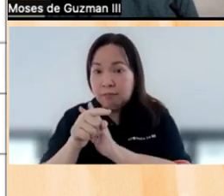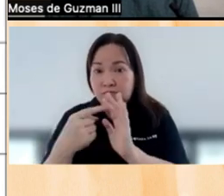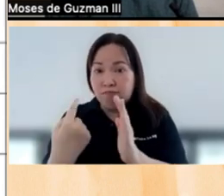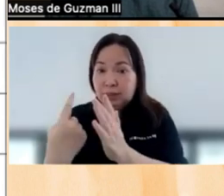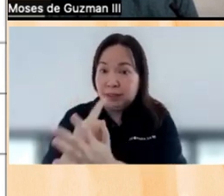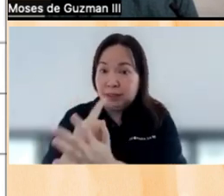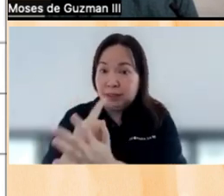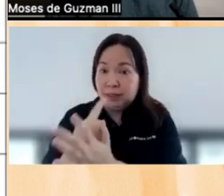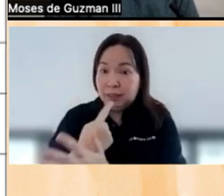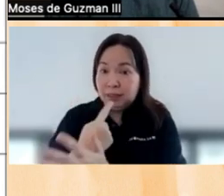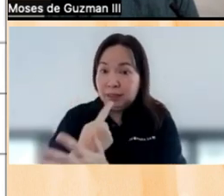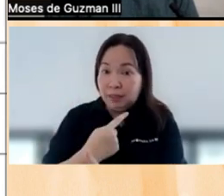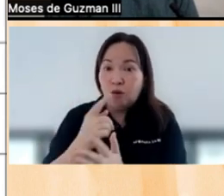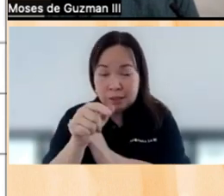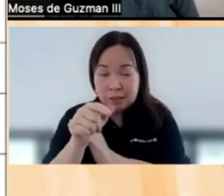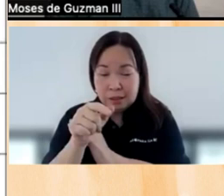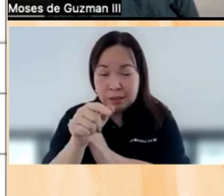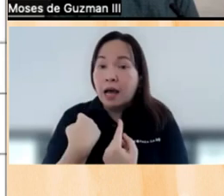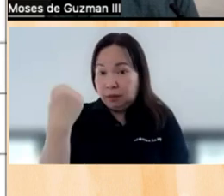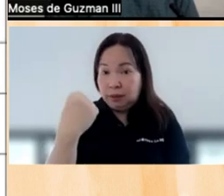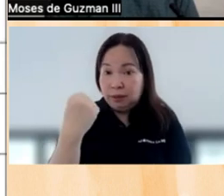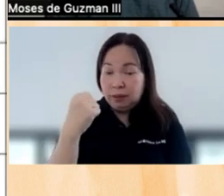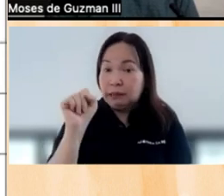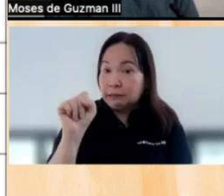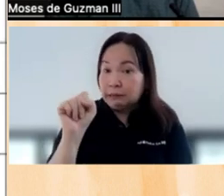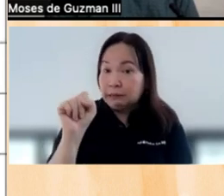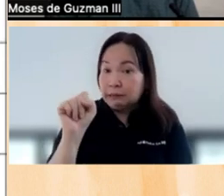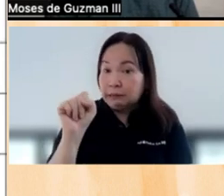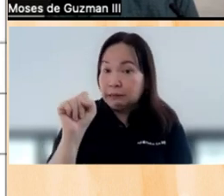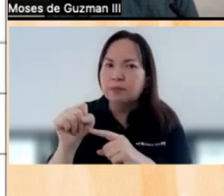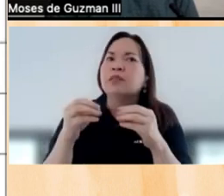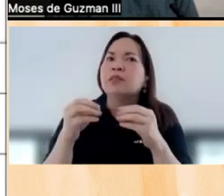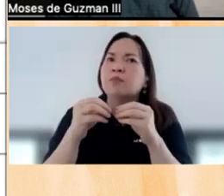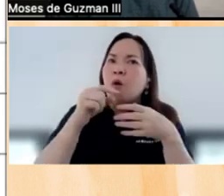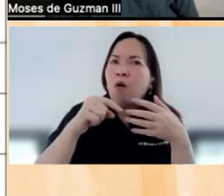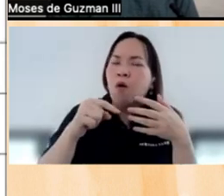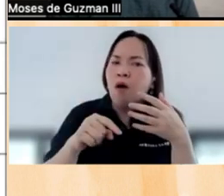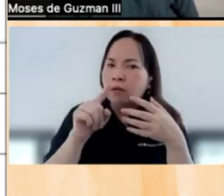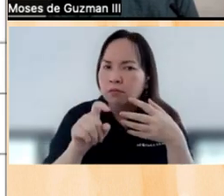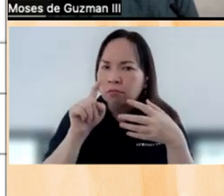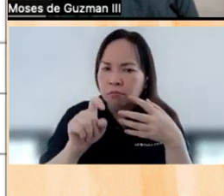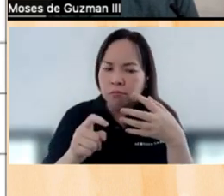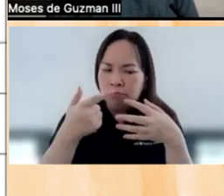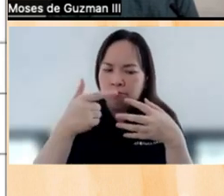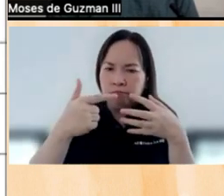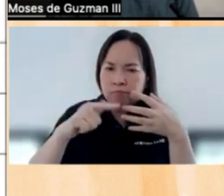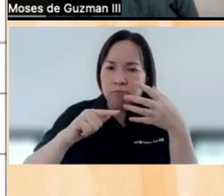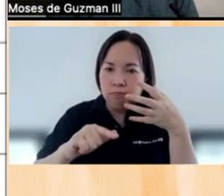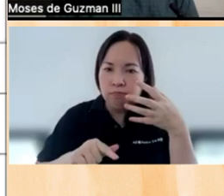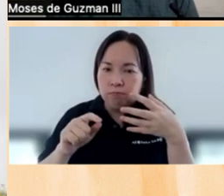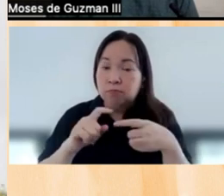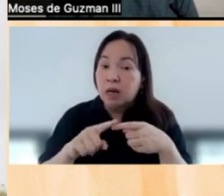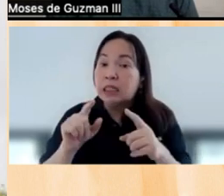done anything, started to do anything, or prepared to do anything to end up your life?